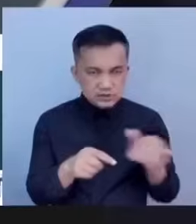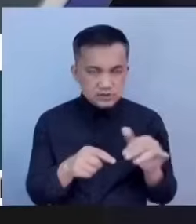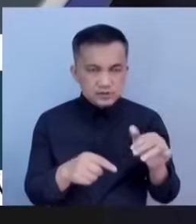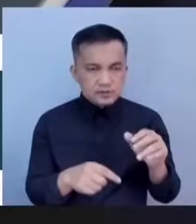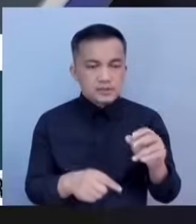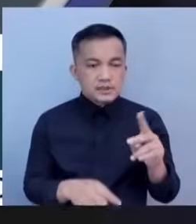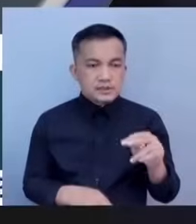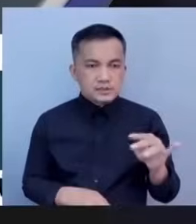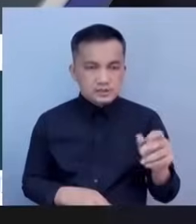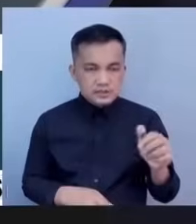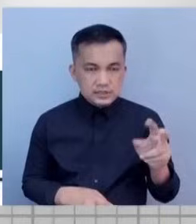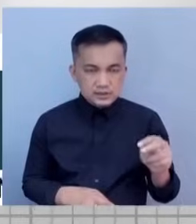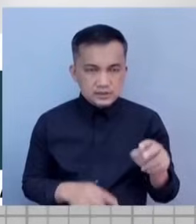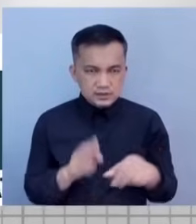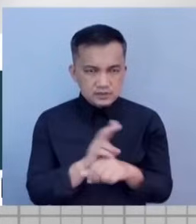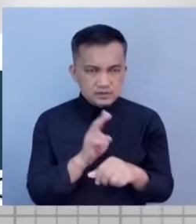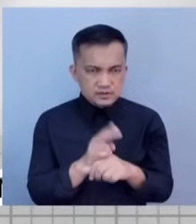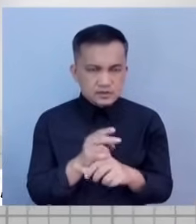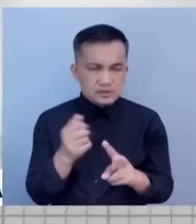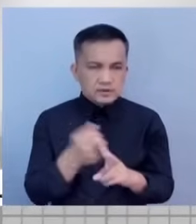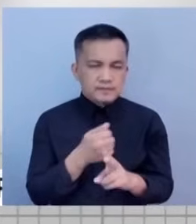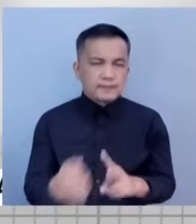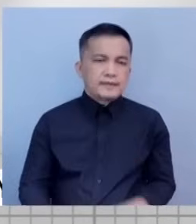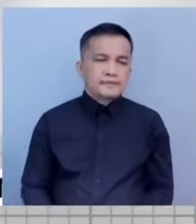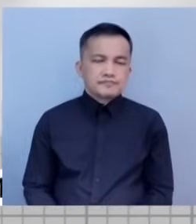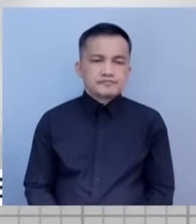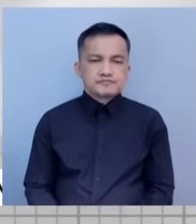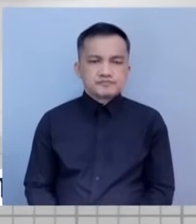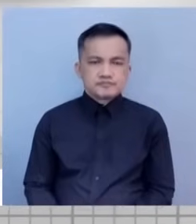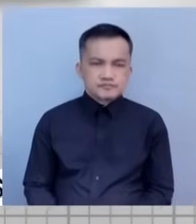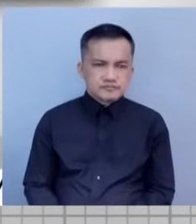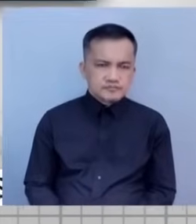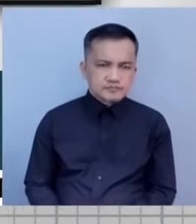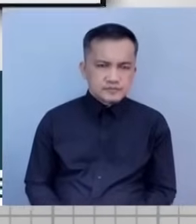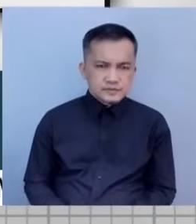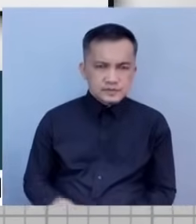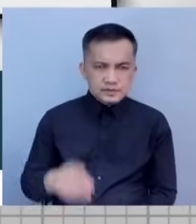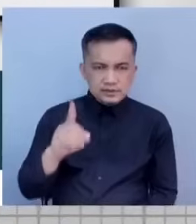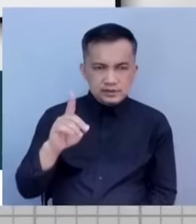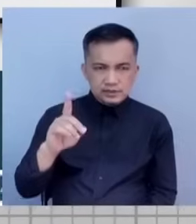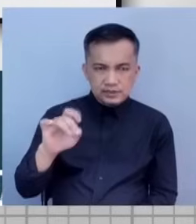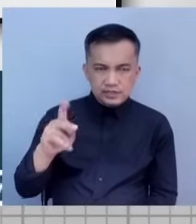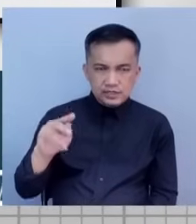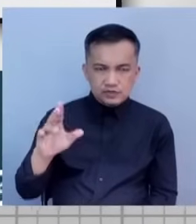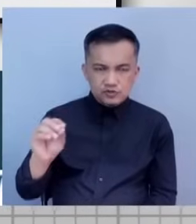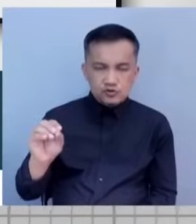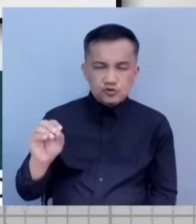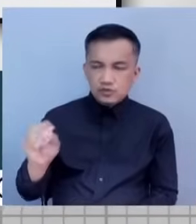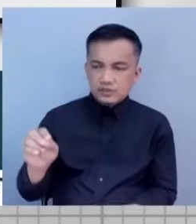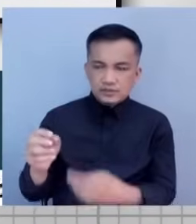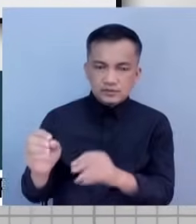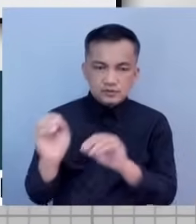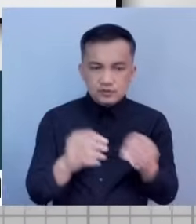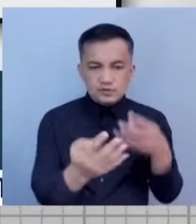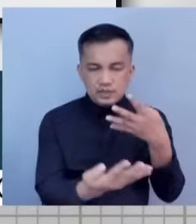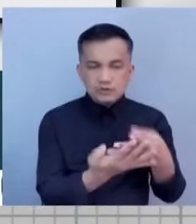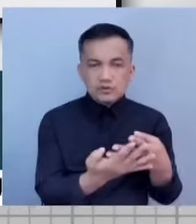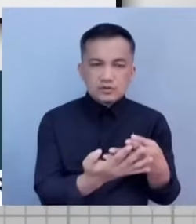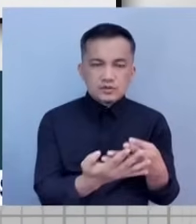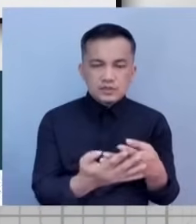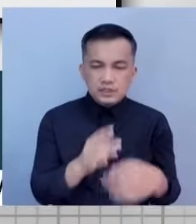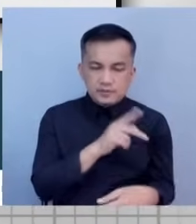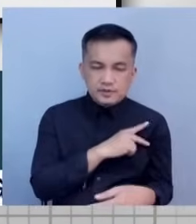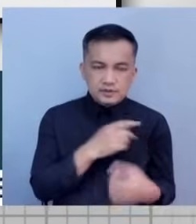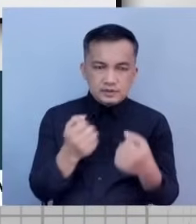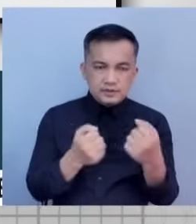na gamit po ng ating biktima. De Castro is in restrictive custody at CAF Vicente Lim in Laguna, while his personal driver